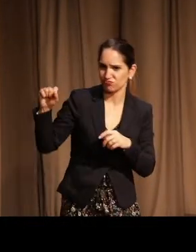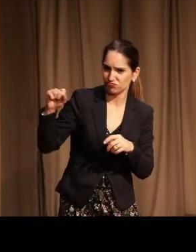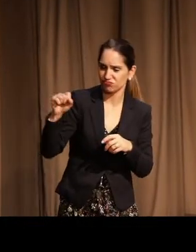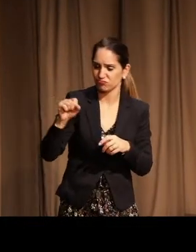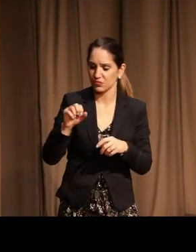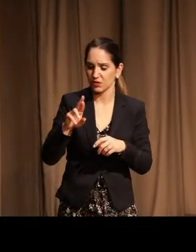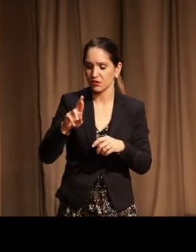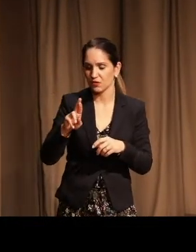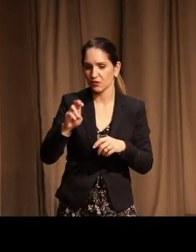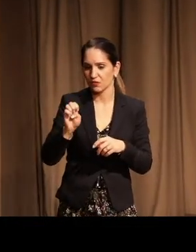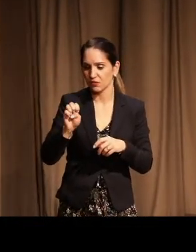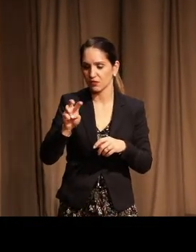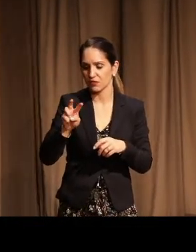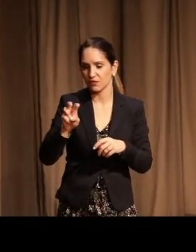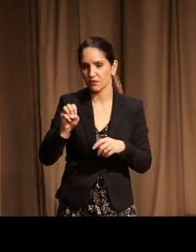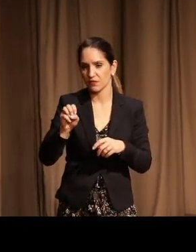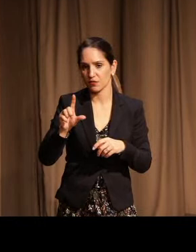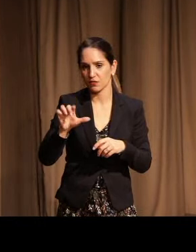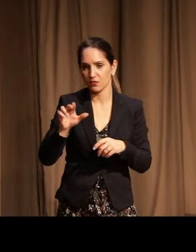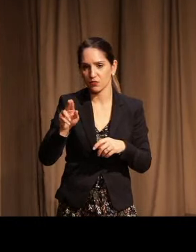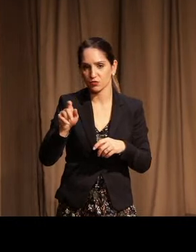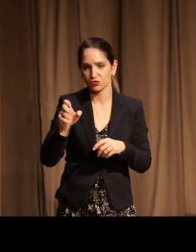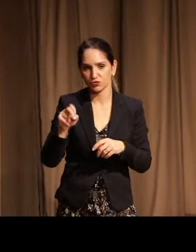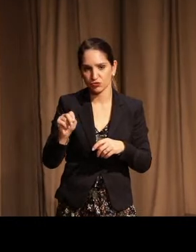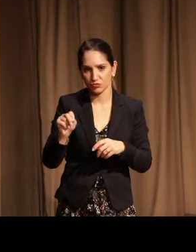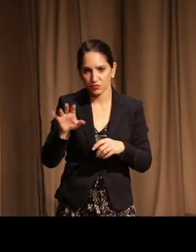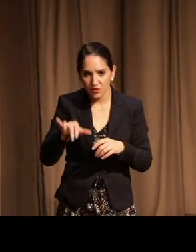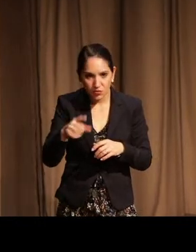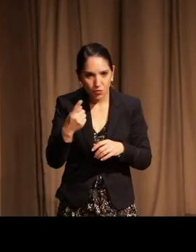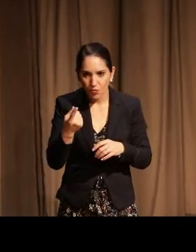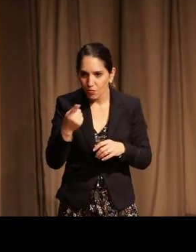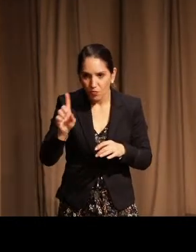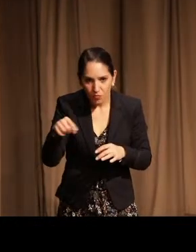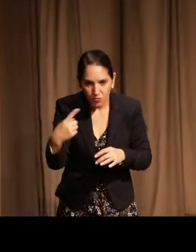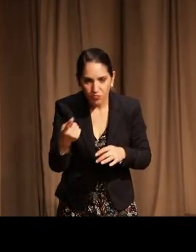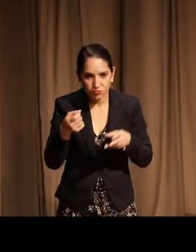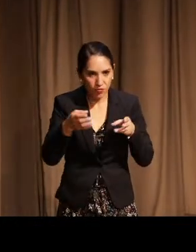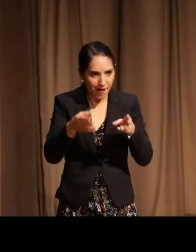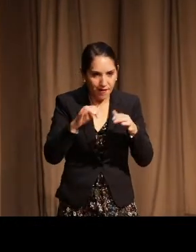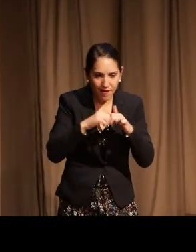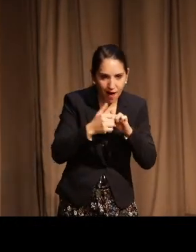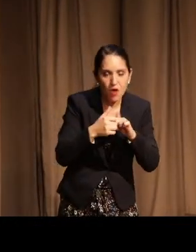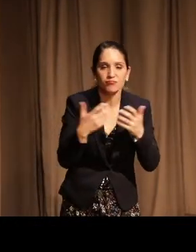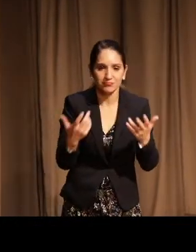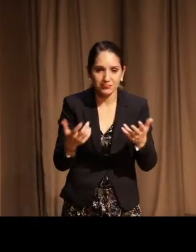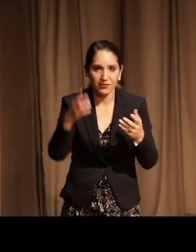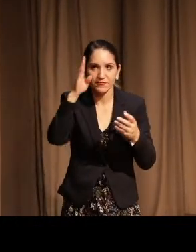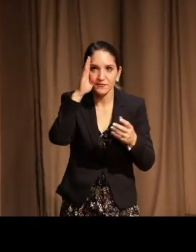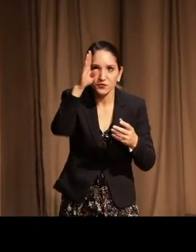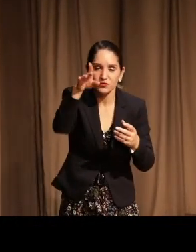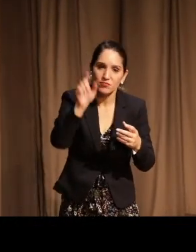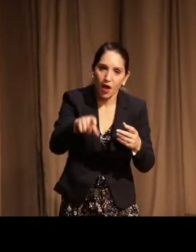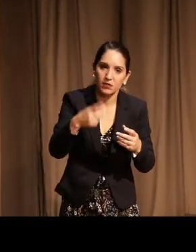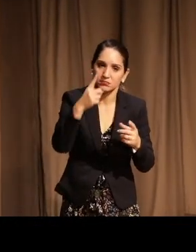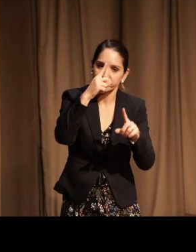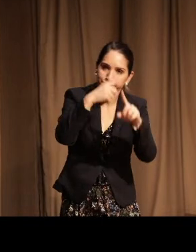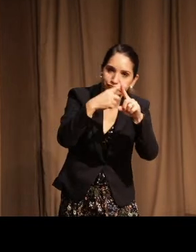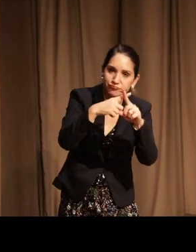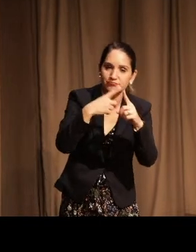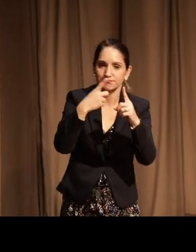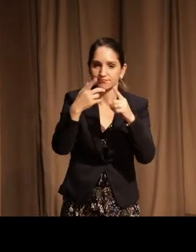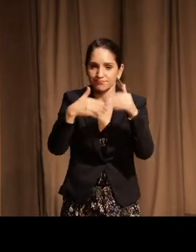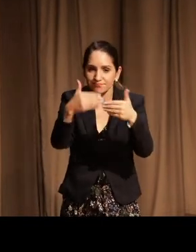the only way to the future, to go to the future, you know? So I believe it's like this. We have